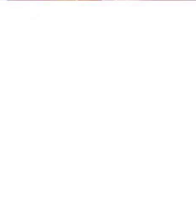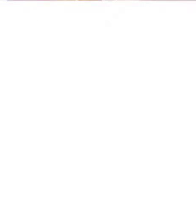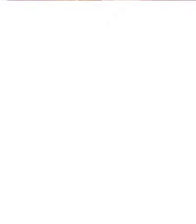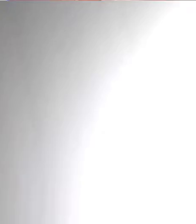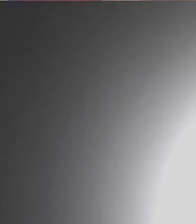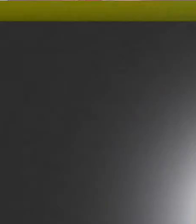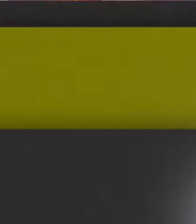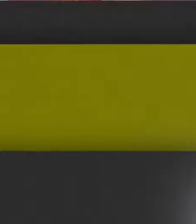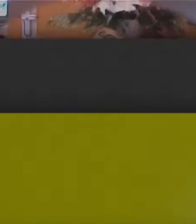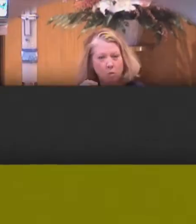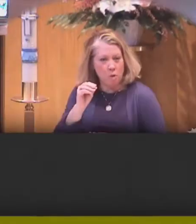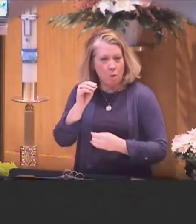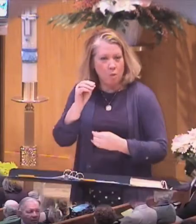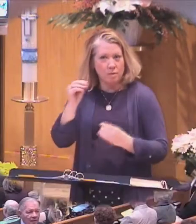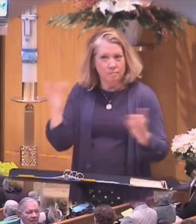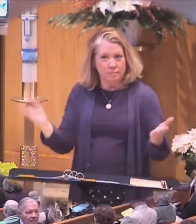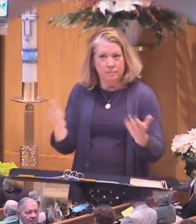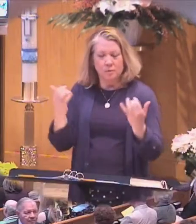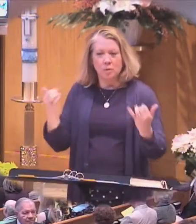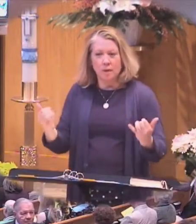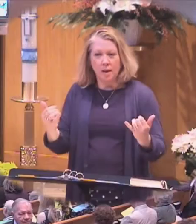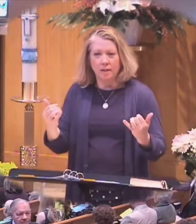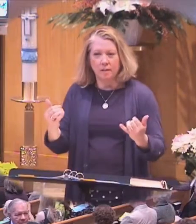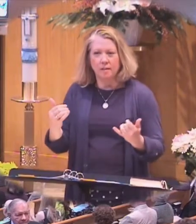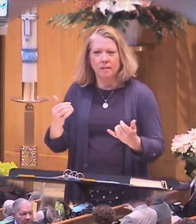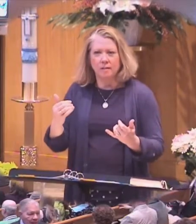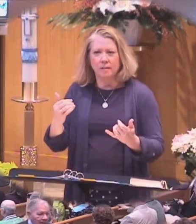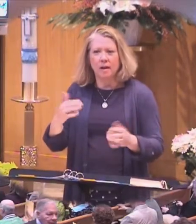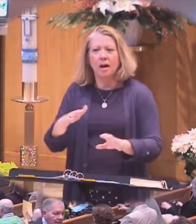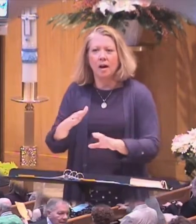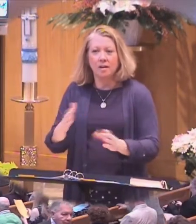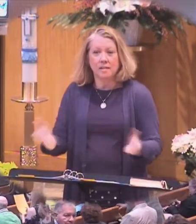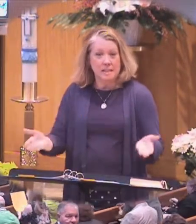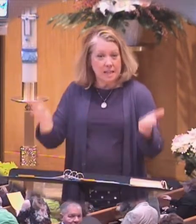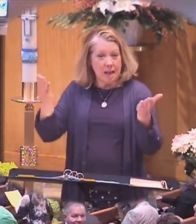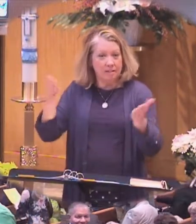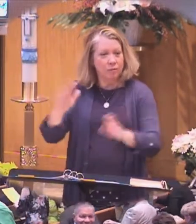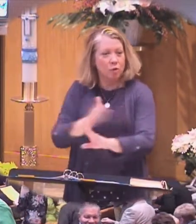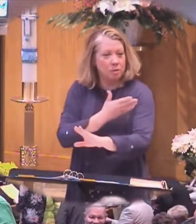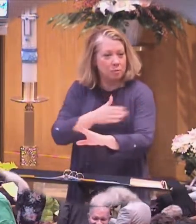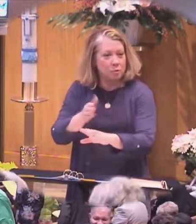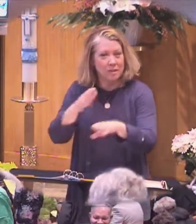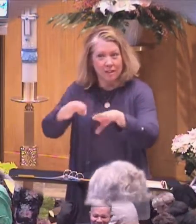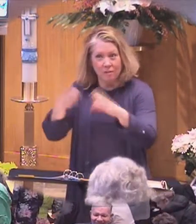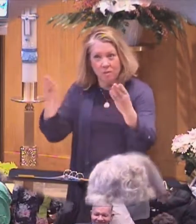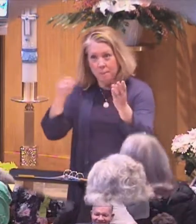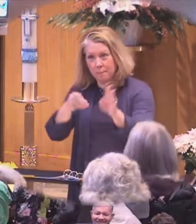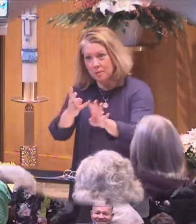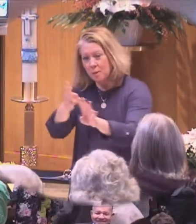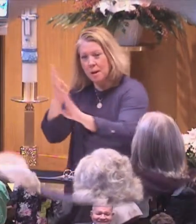us singing our opening hymn, Jesus Christ is Risen Today. Please stand.